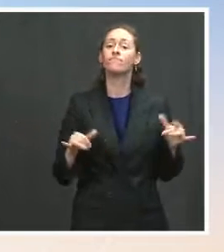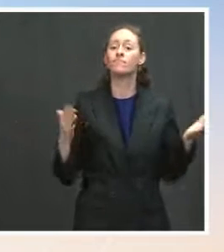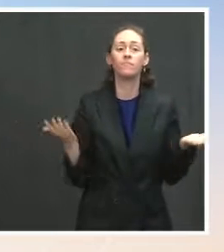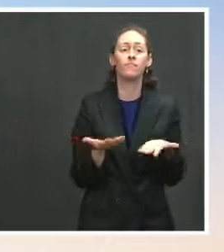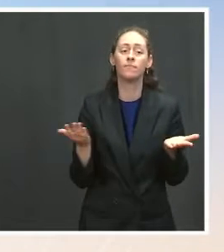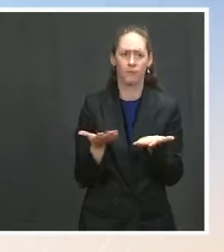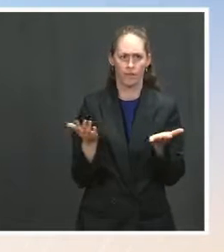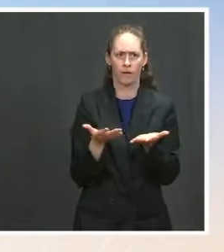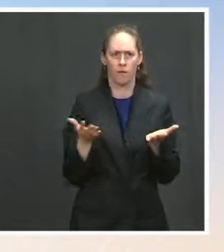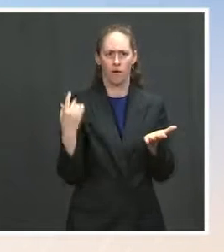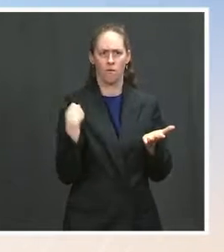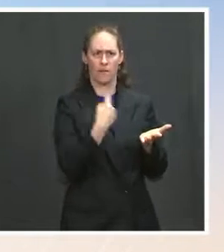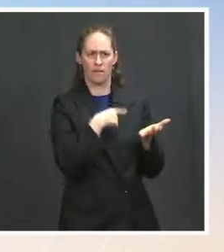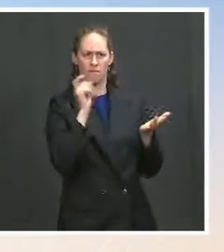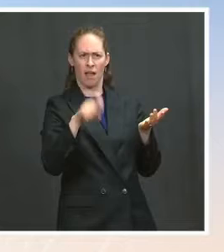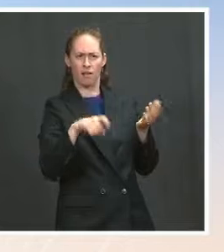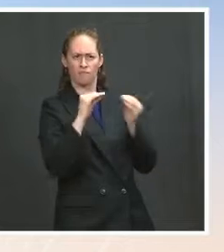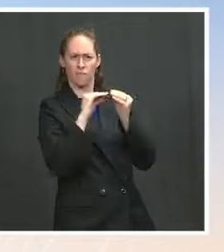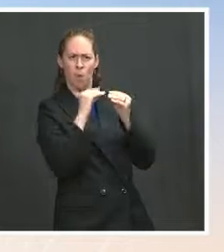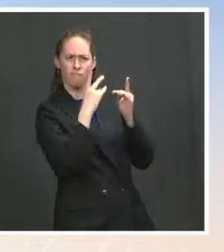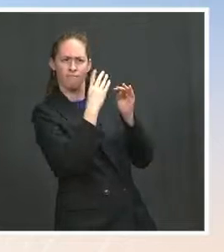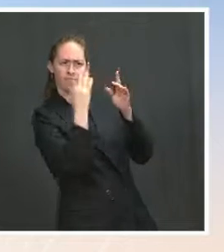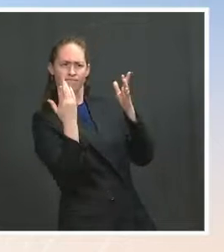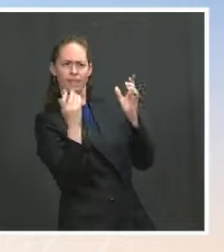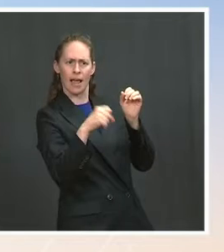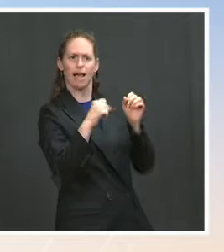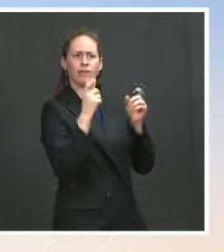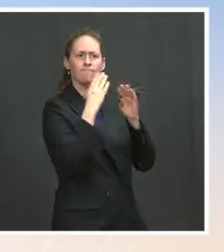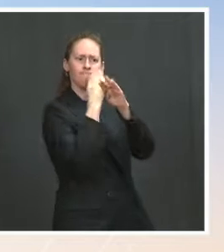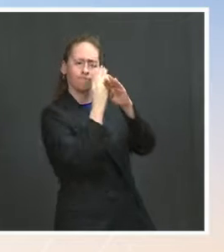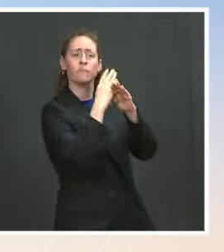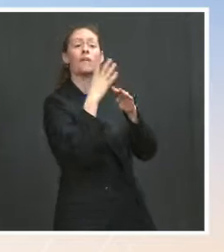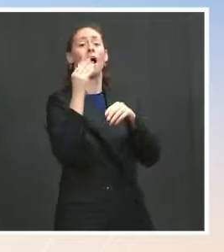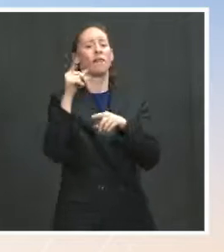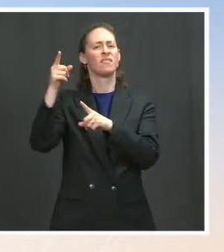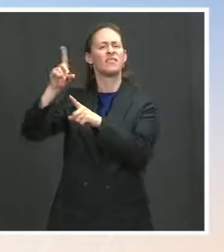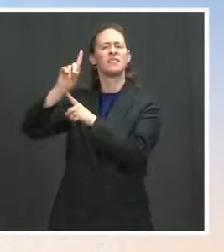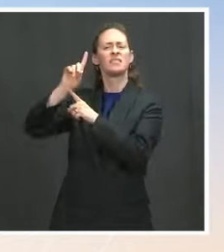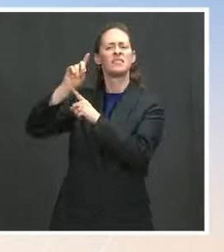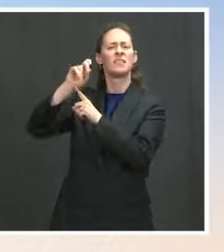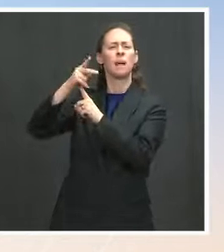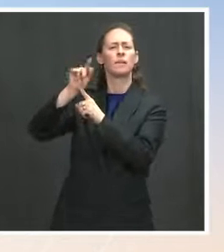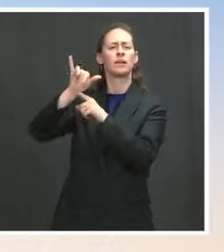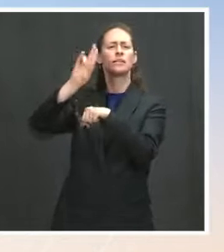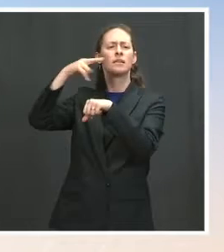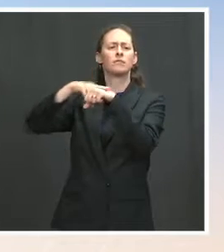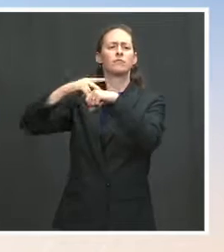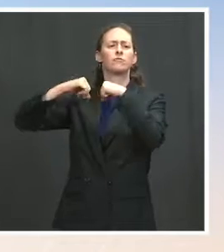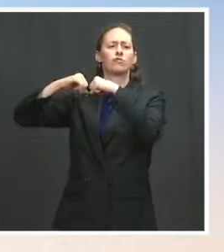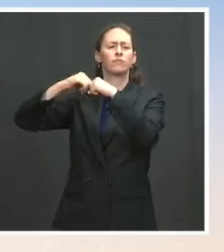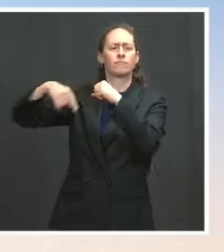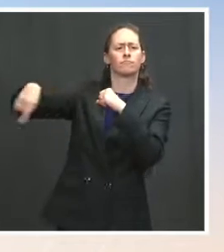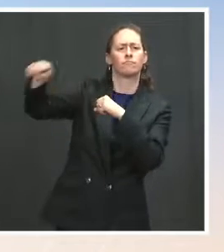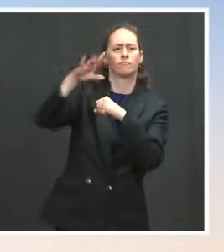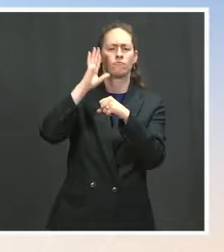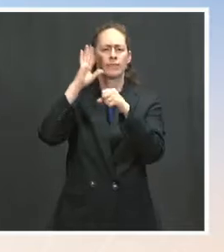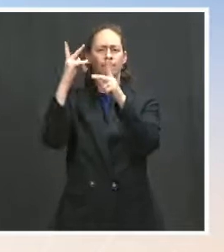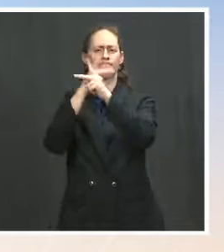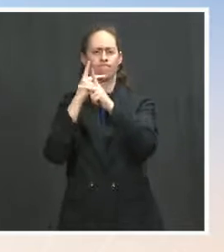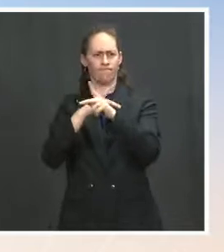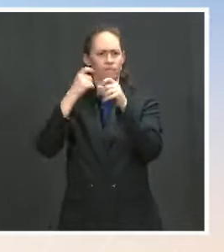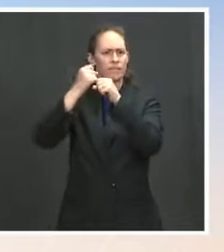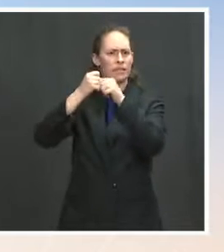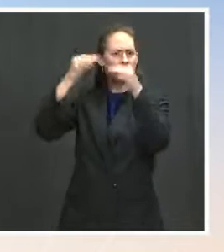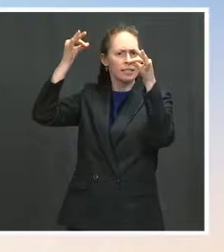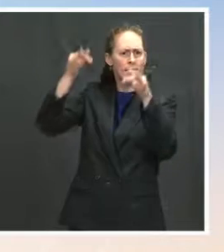So our Deputy National Security Advisor laid out a small number of highly impactful steps that private sector companies can take to harden